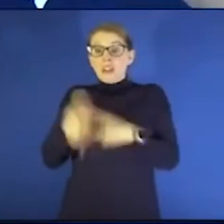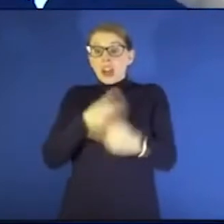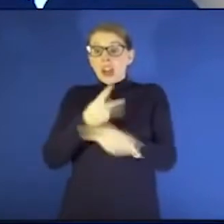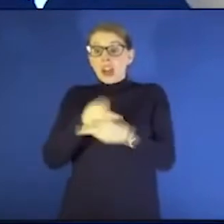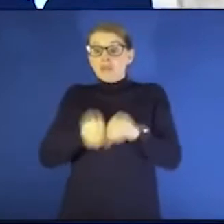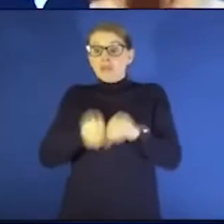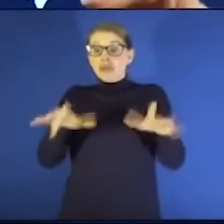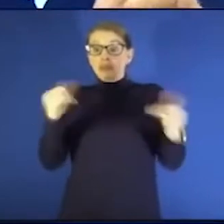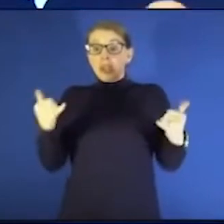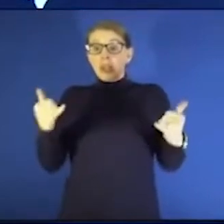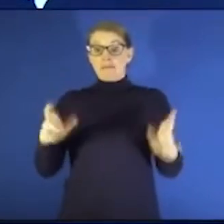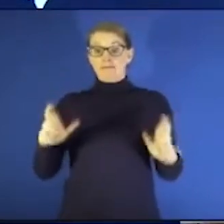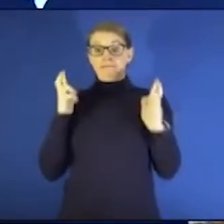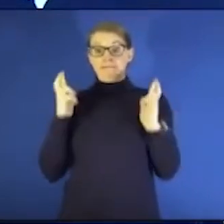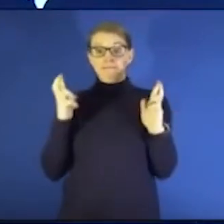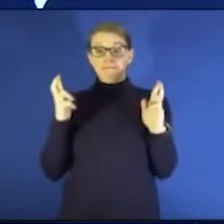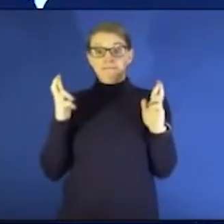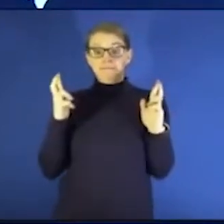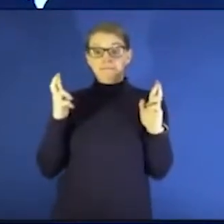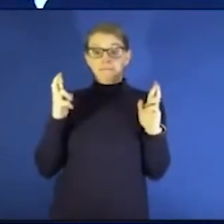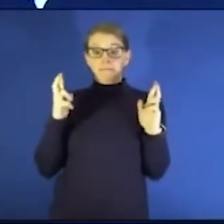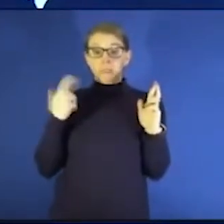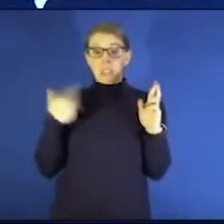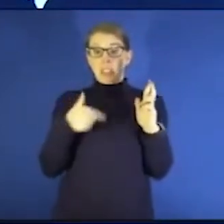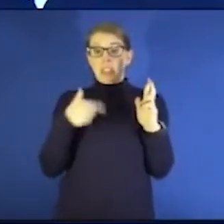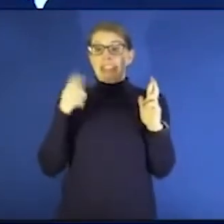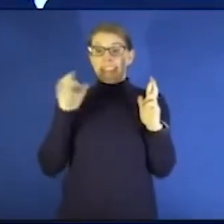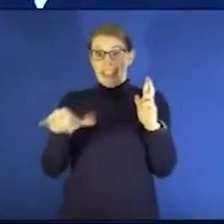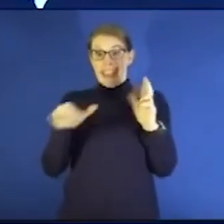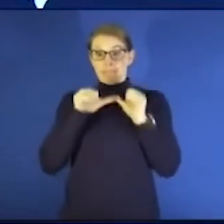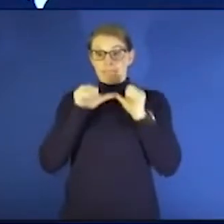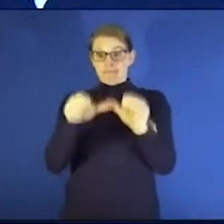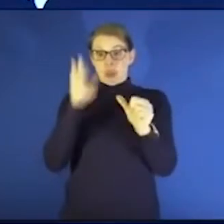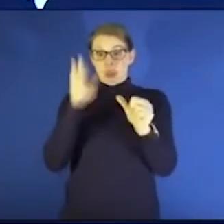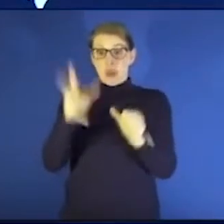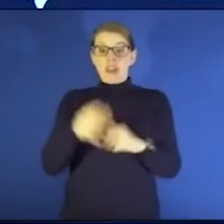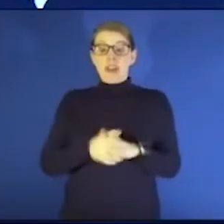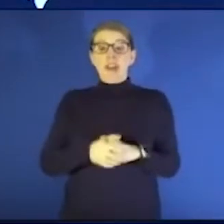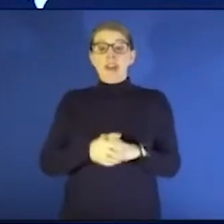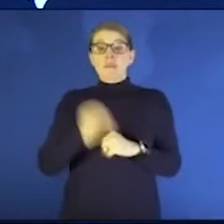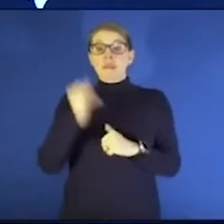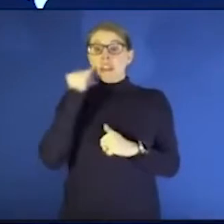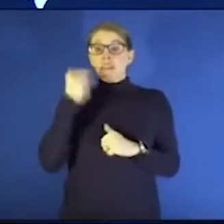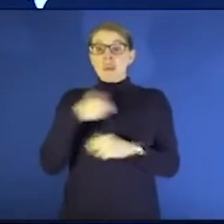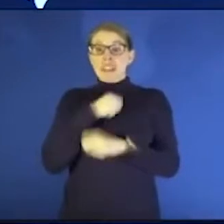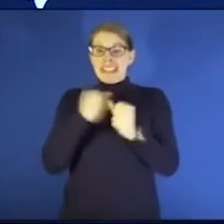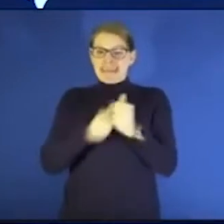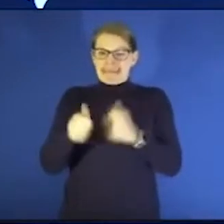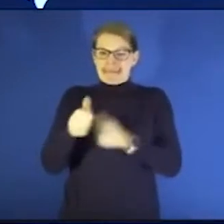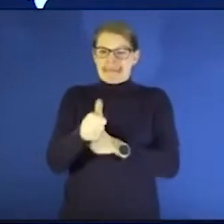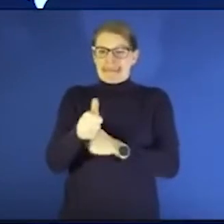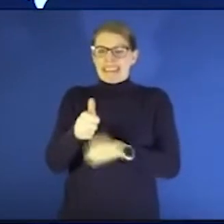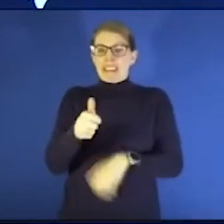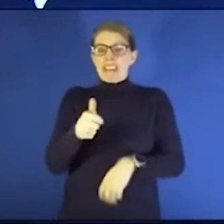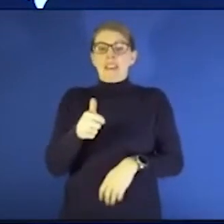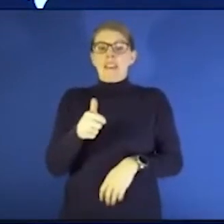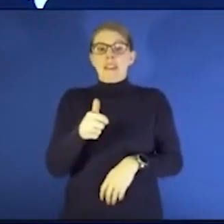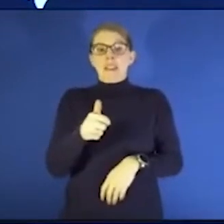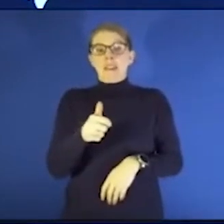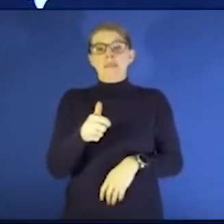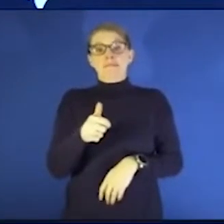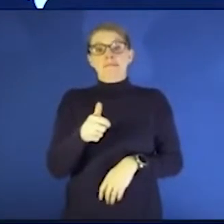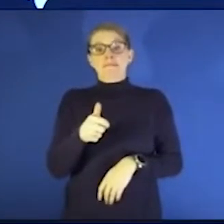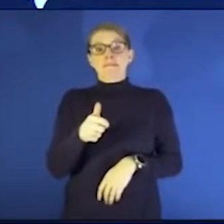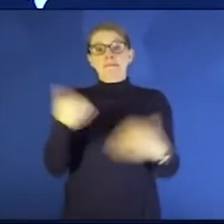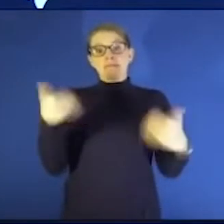Cross your fingers that we keep it that way. And if we can just get past this, we could have some pretty darn good